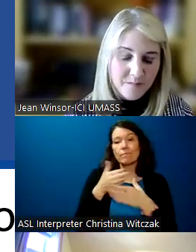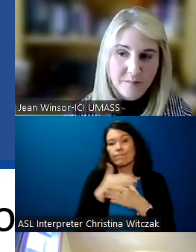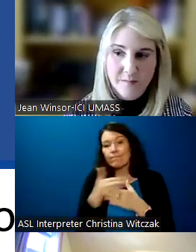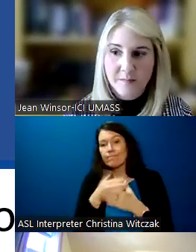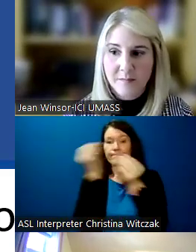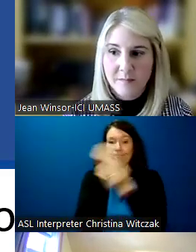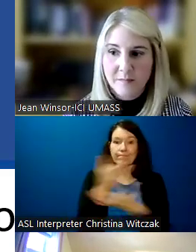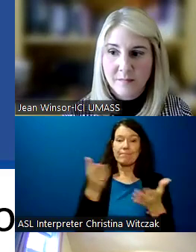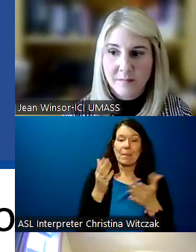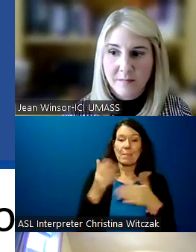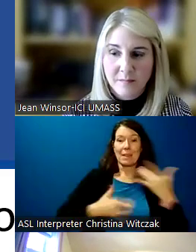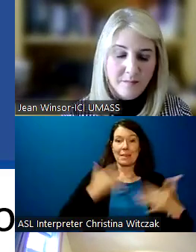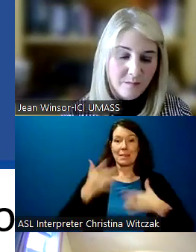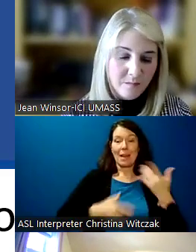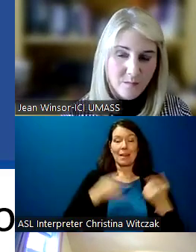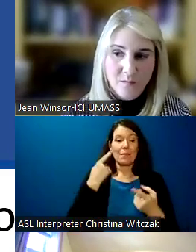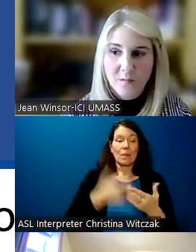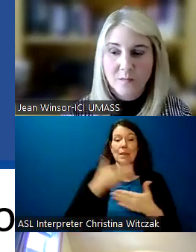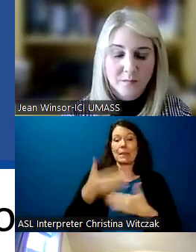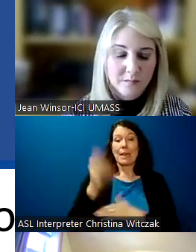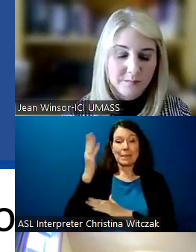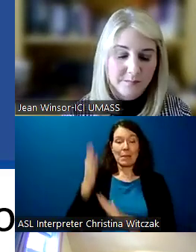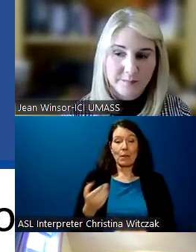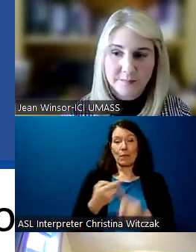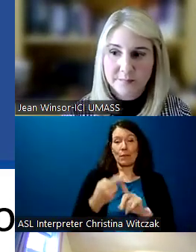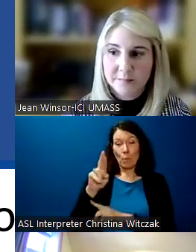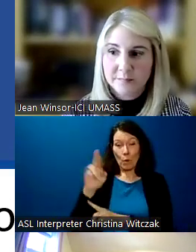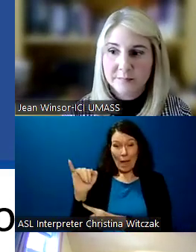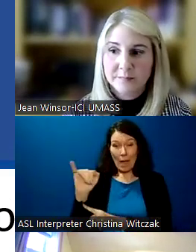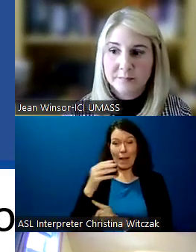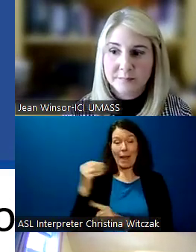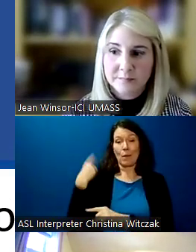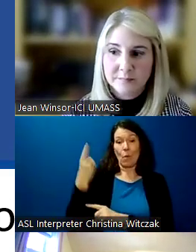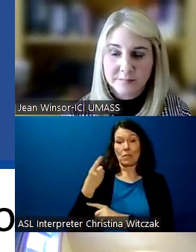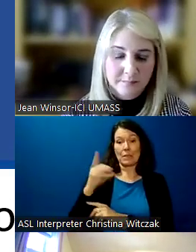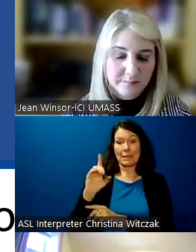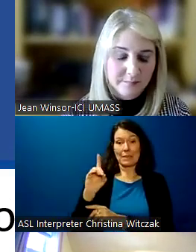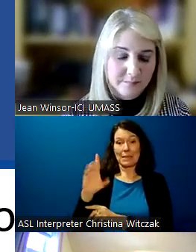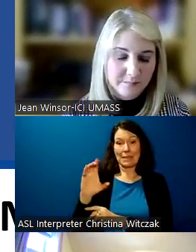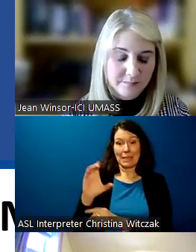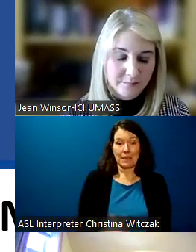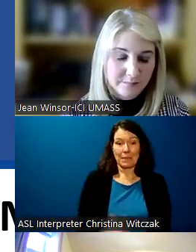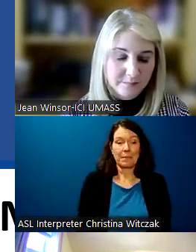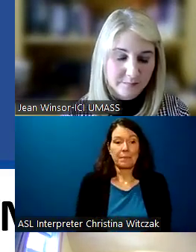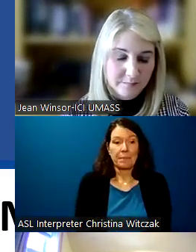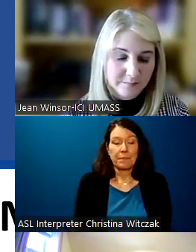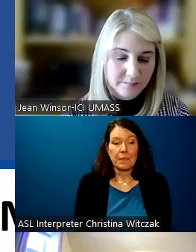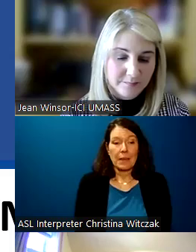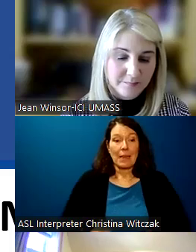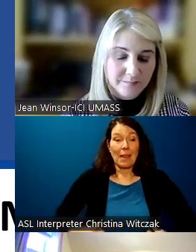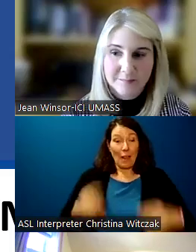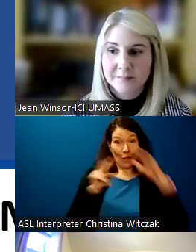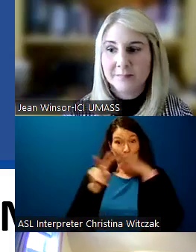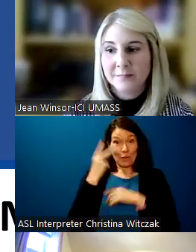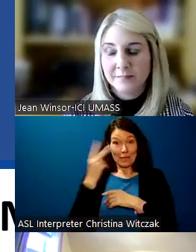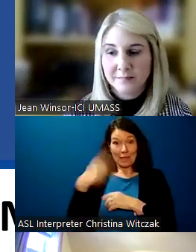to be pumped for our next speakers from Rhode Island and Washington, D.C. councils. Next slide, please. So we're looking forward to seeing you